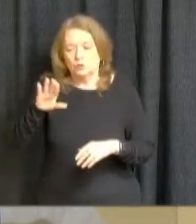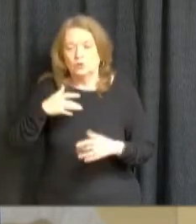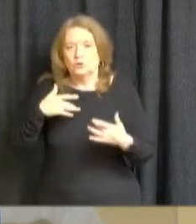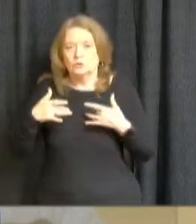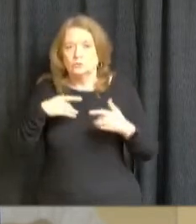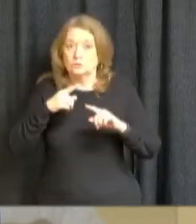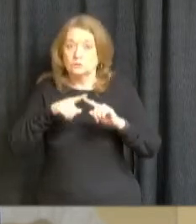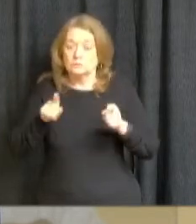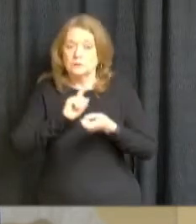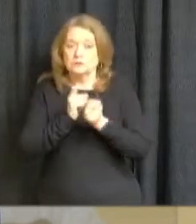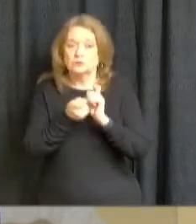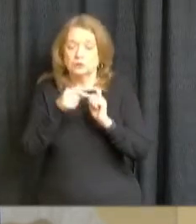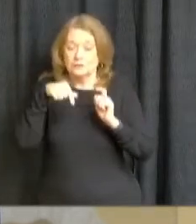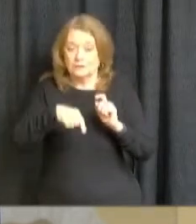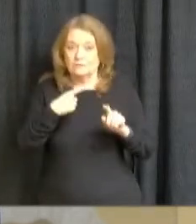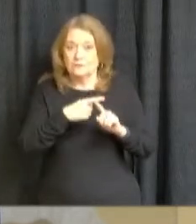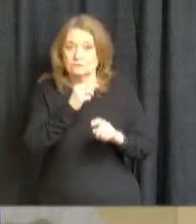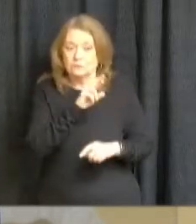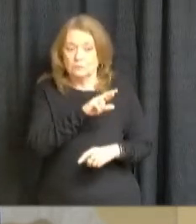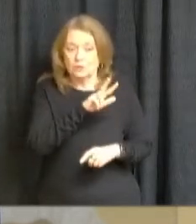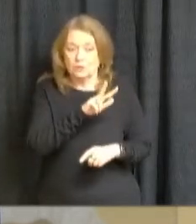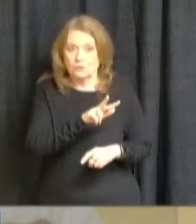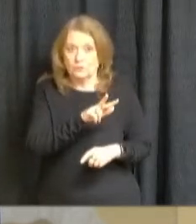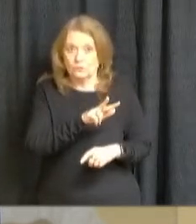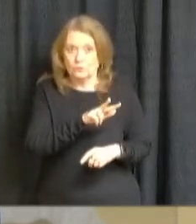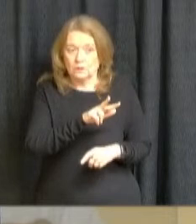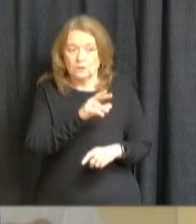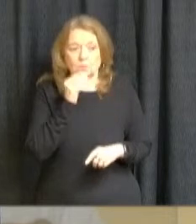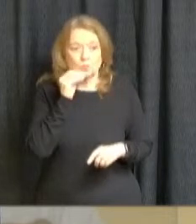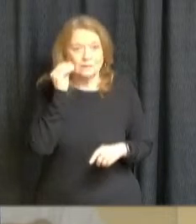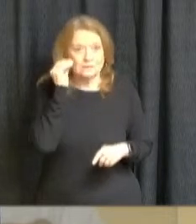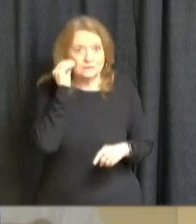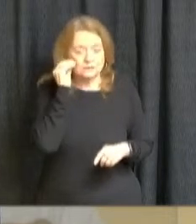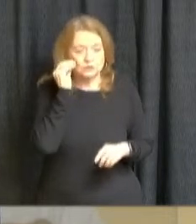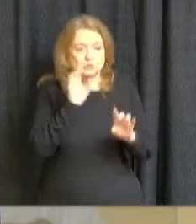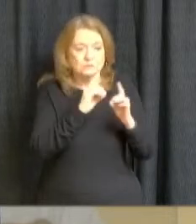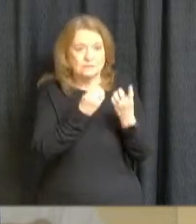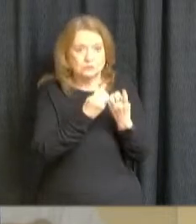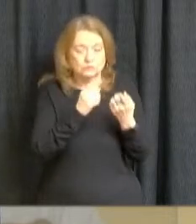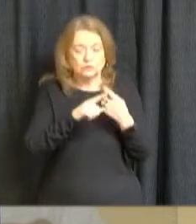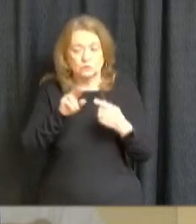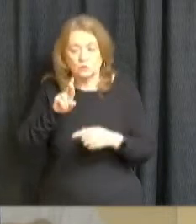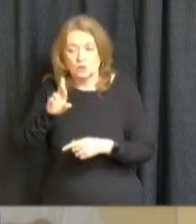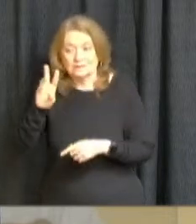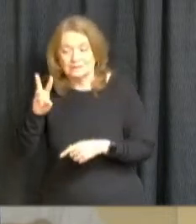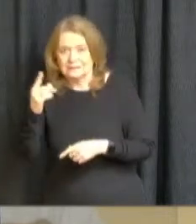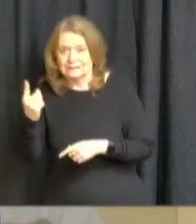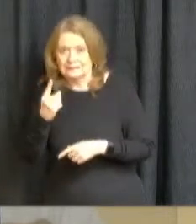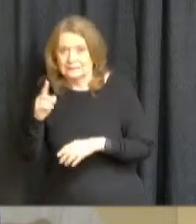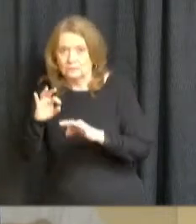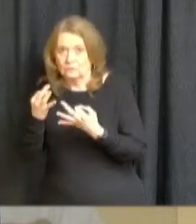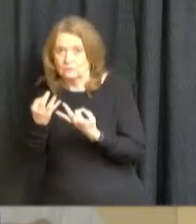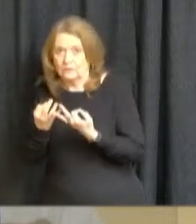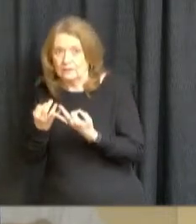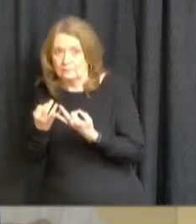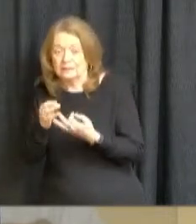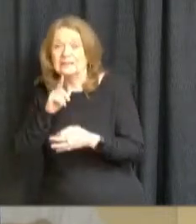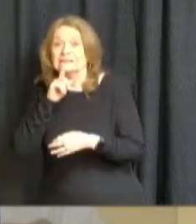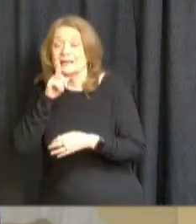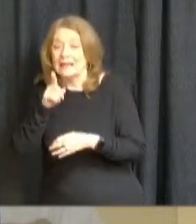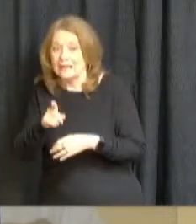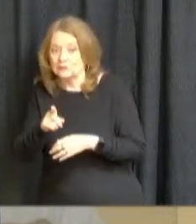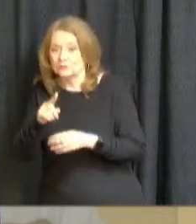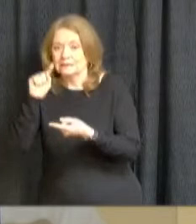that changing this from a R3 residential district to an R6 single-family residential district is